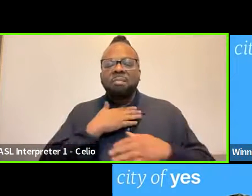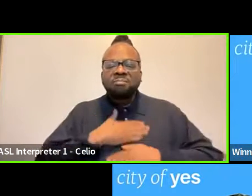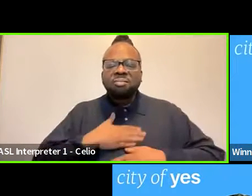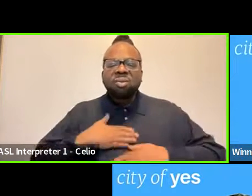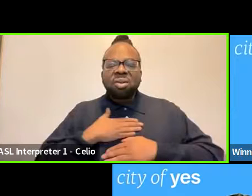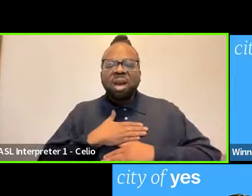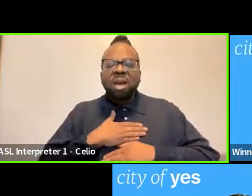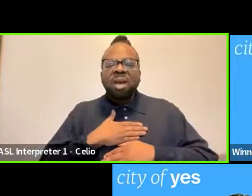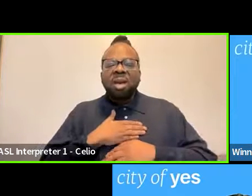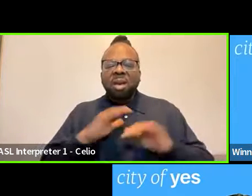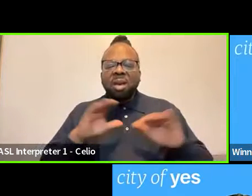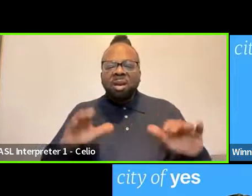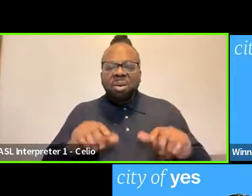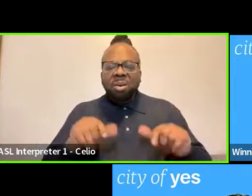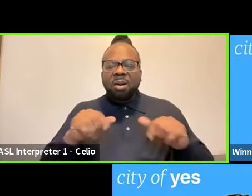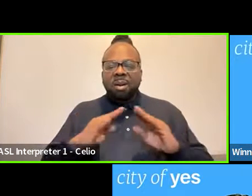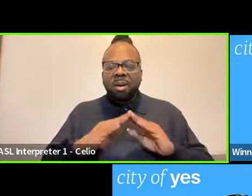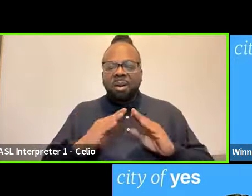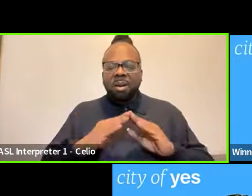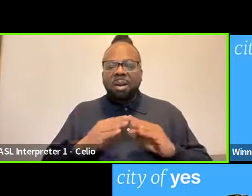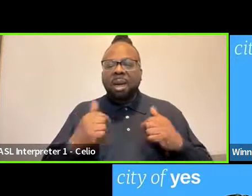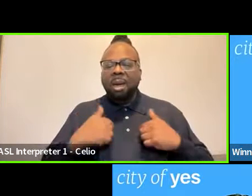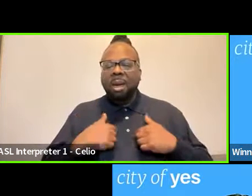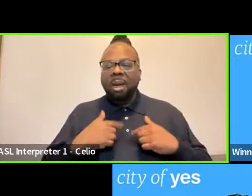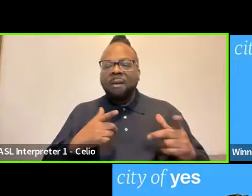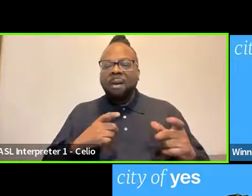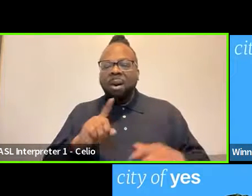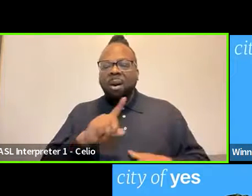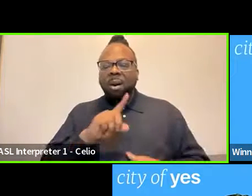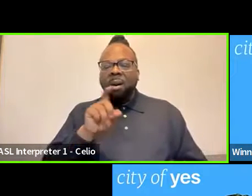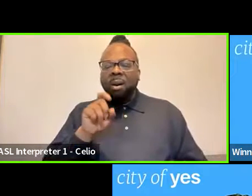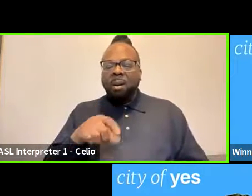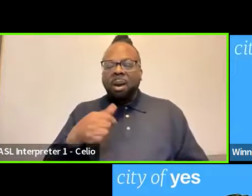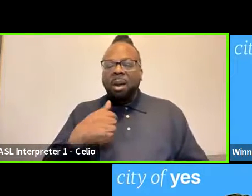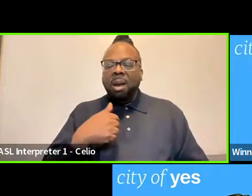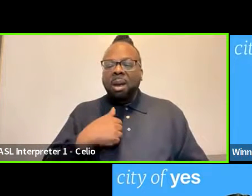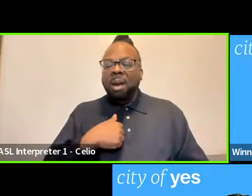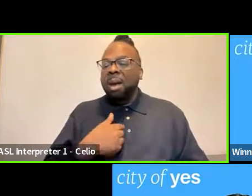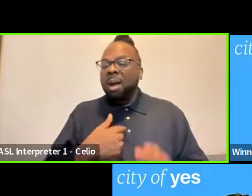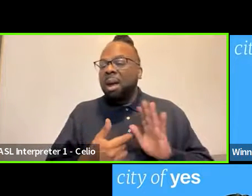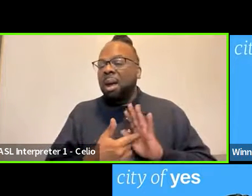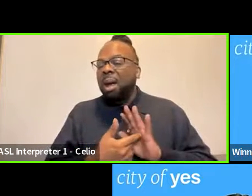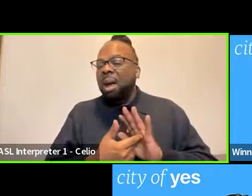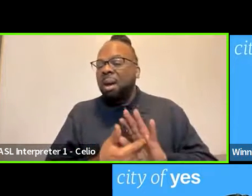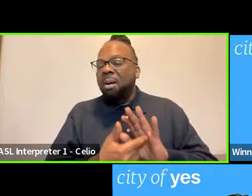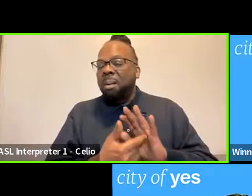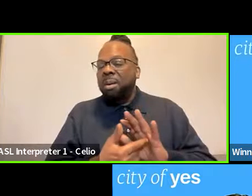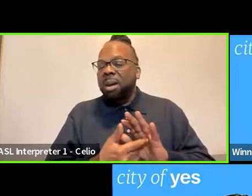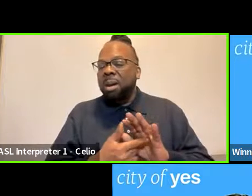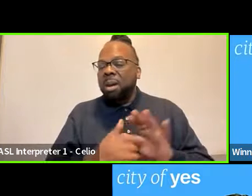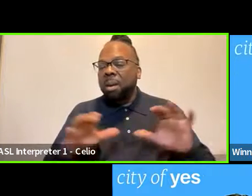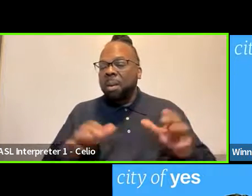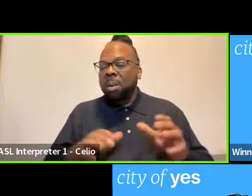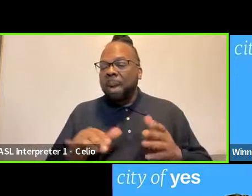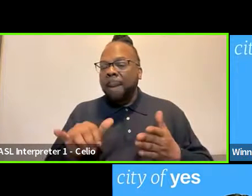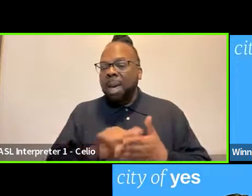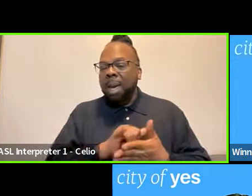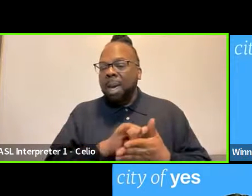I have a quick question. I represent Community Board 5 in Manhattan. We are the